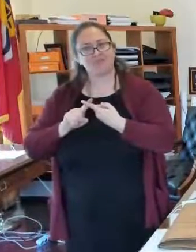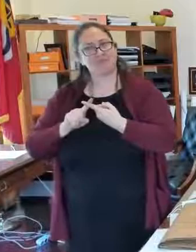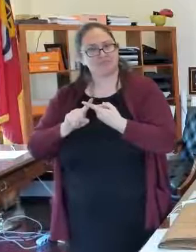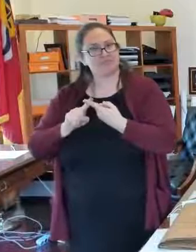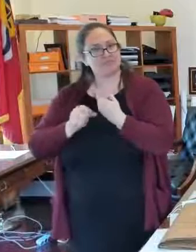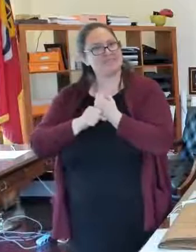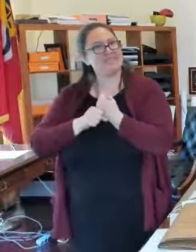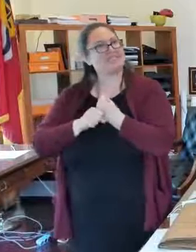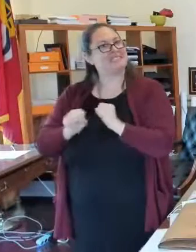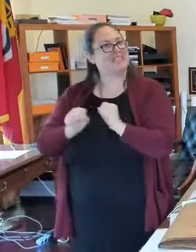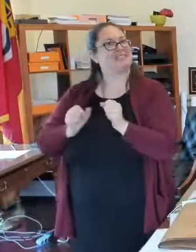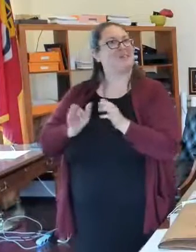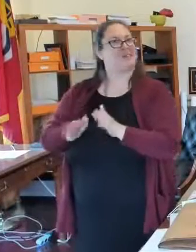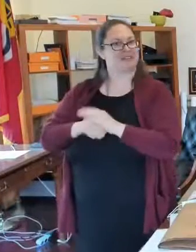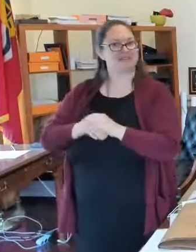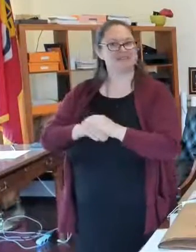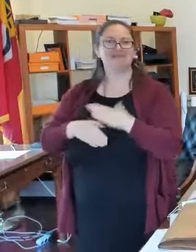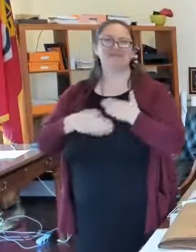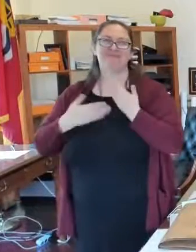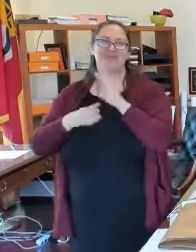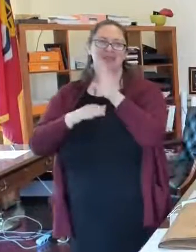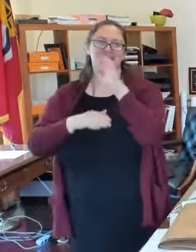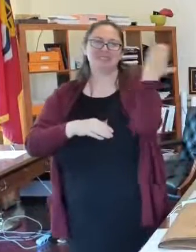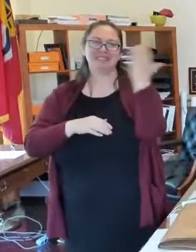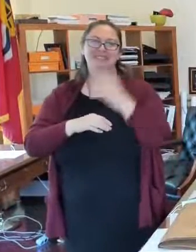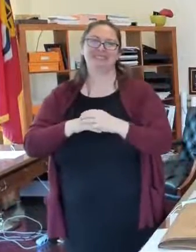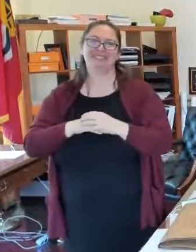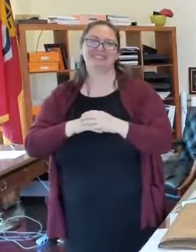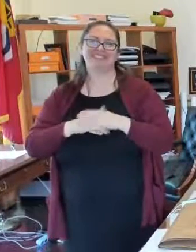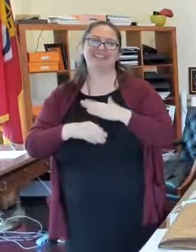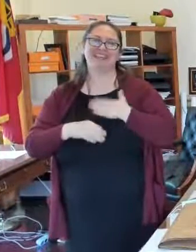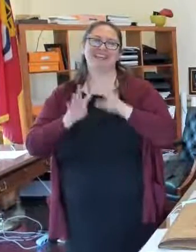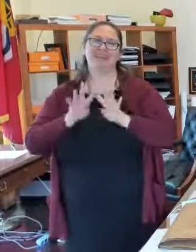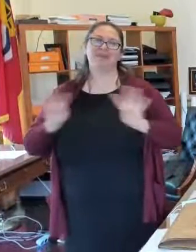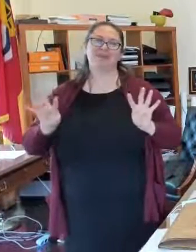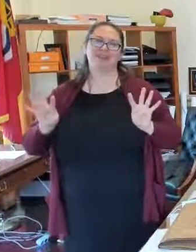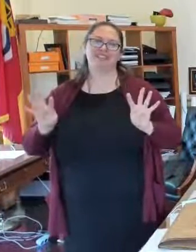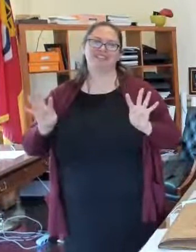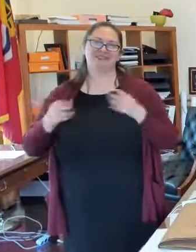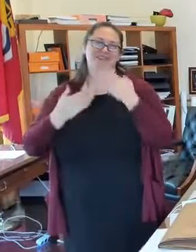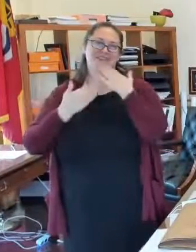safe way. Merry Christmas to all and Happy Kwanzaa. Thank you.